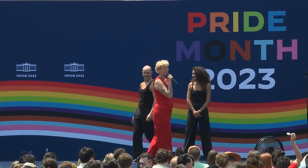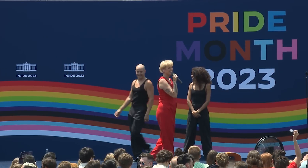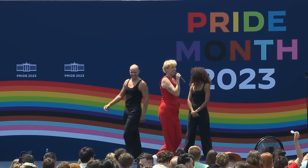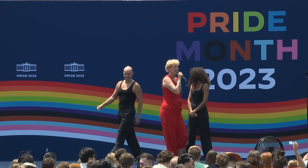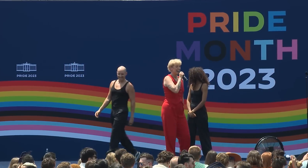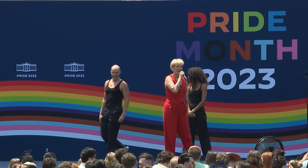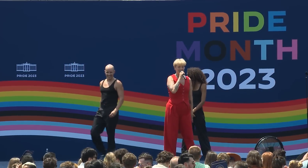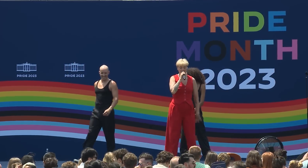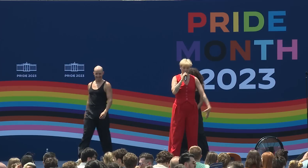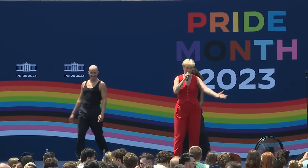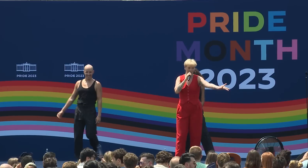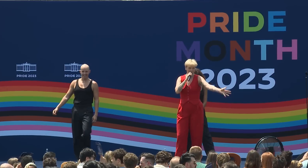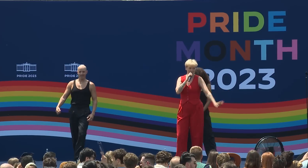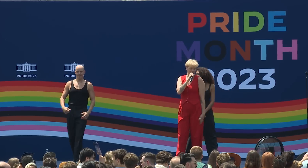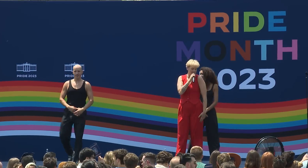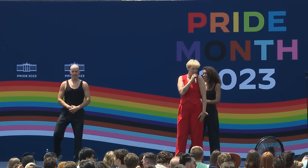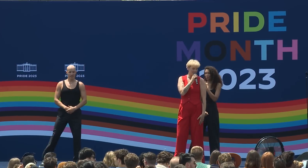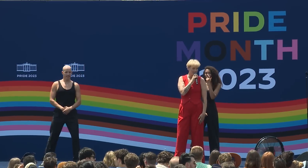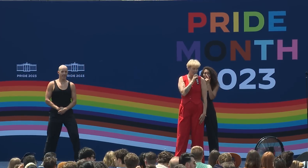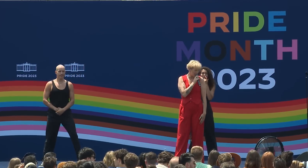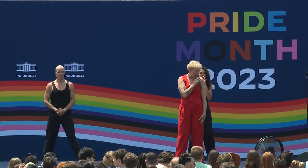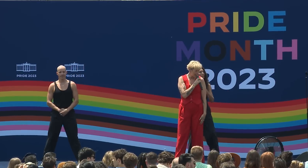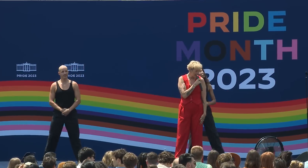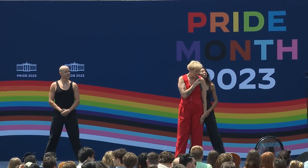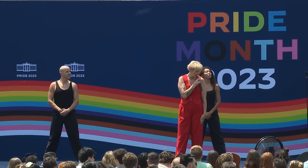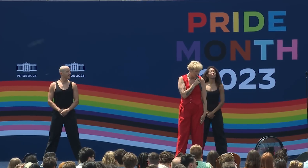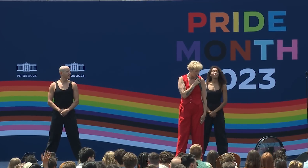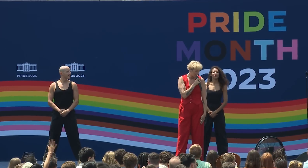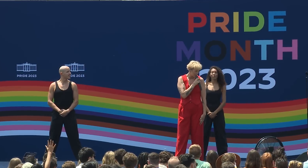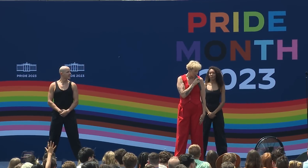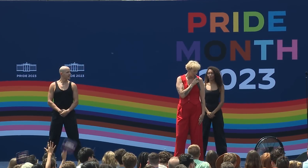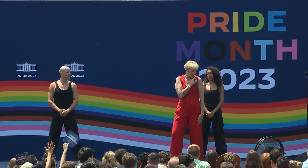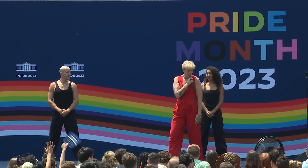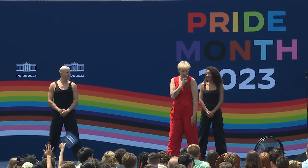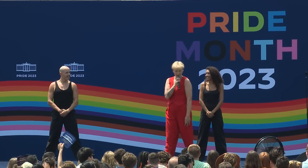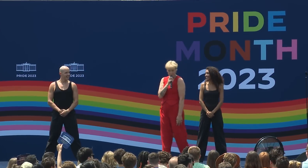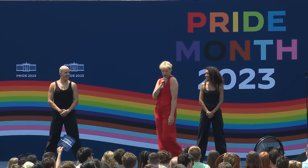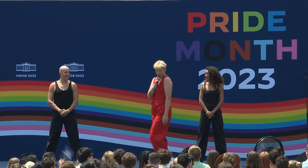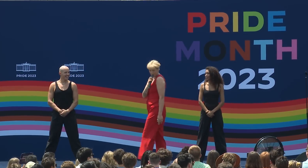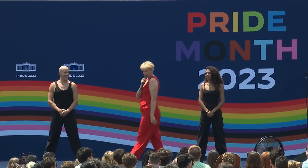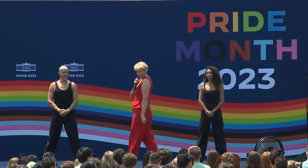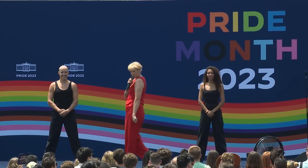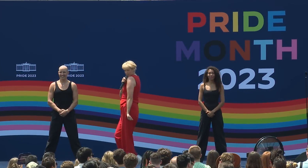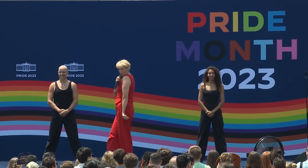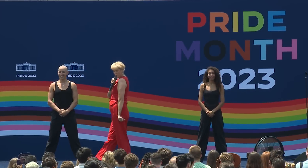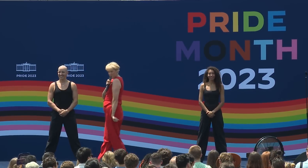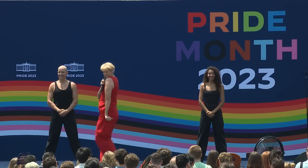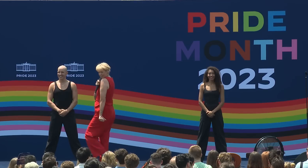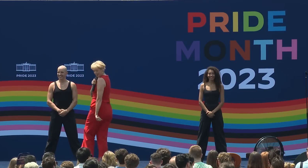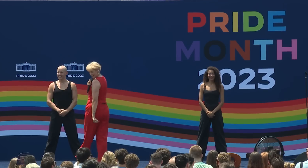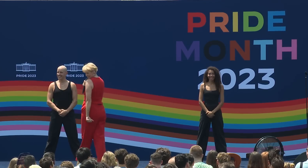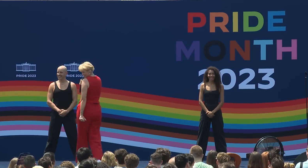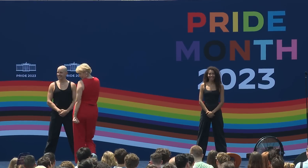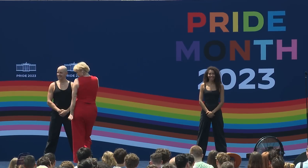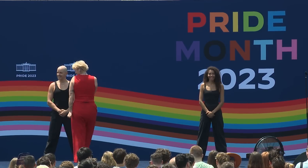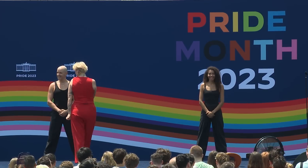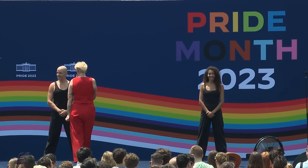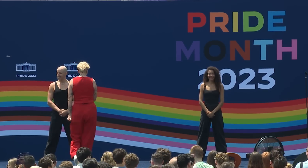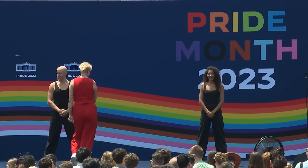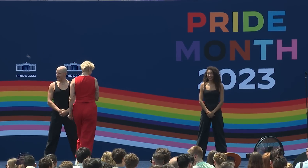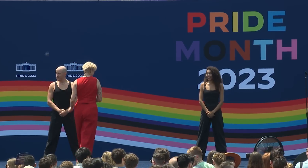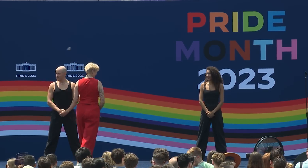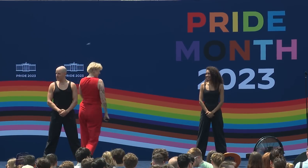dance. So much that I wrote a song about it. So, are you ready? Okay, we'll get moving and grooving. How's that